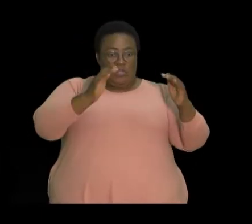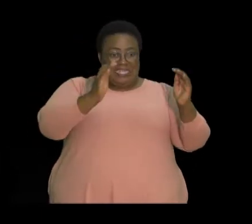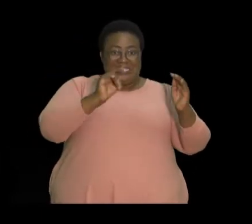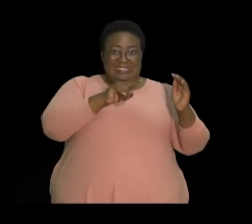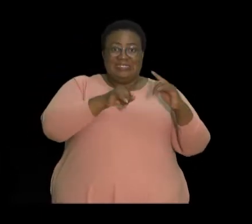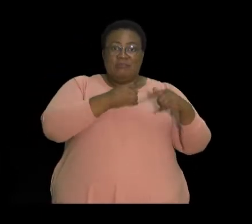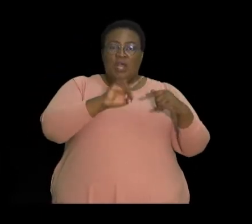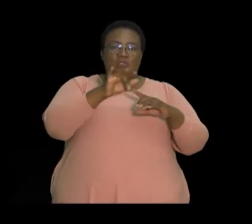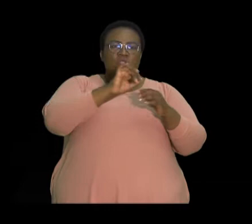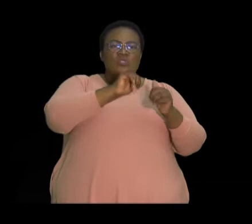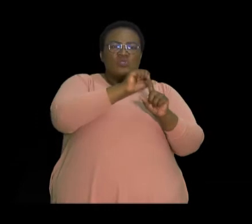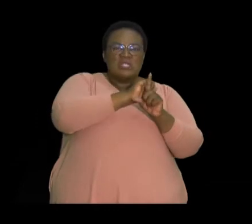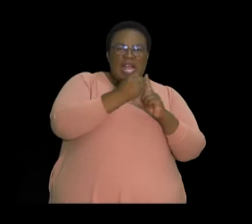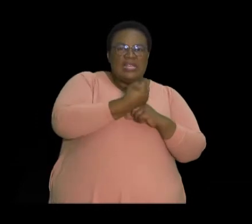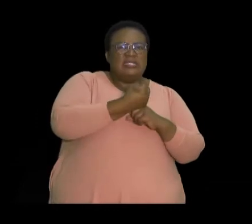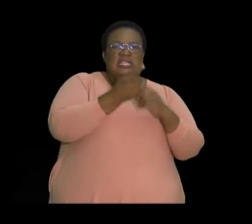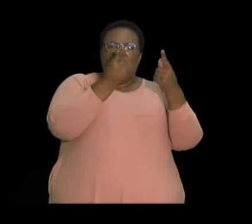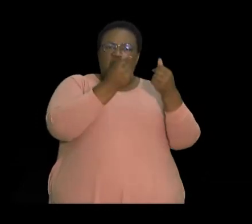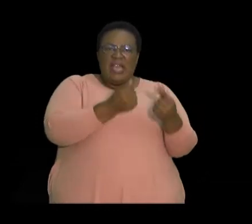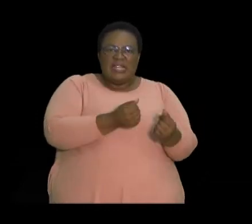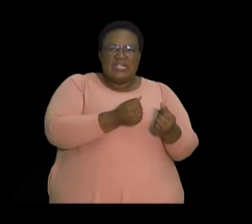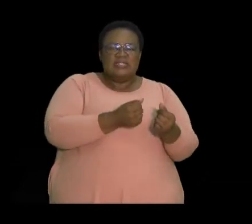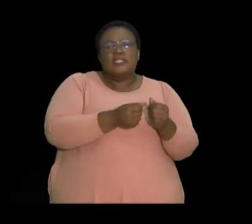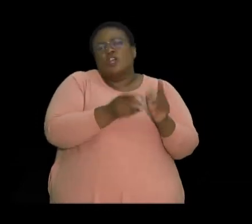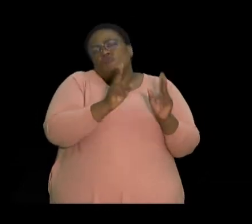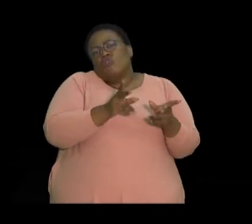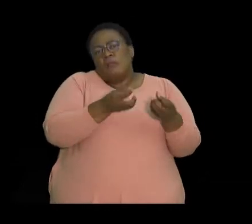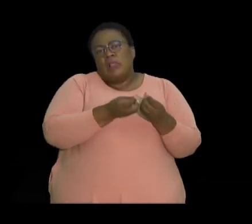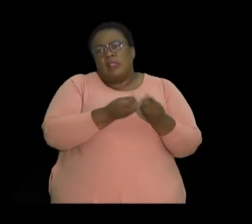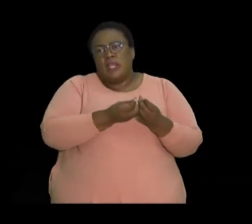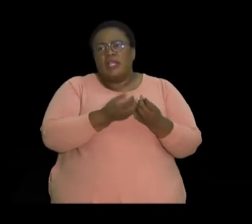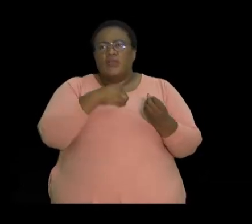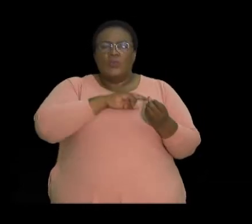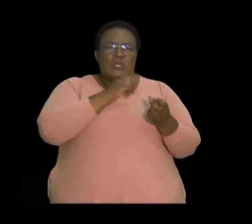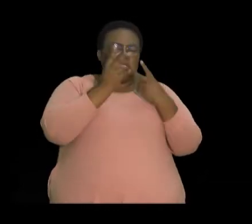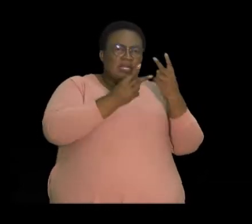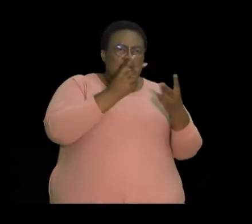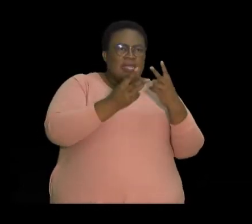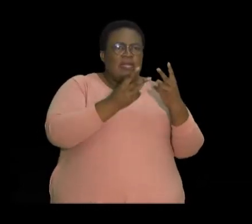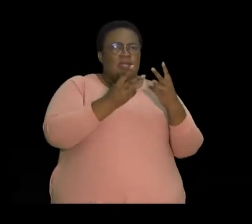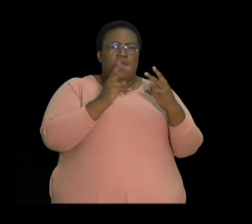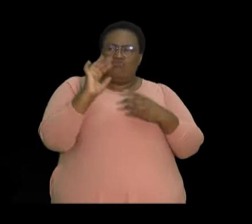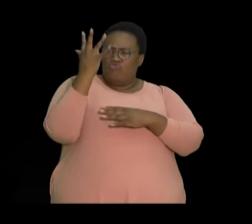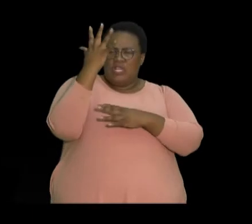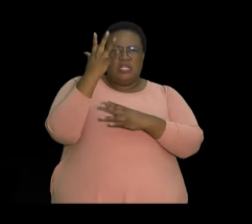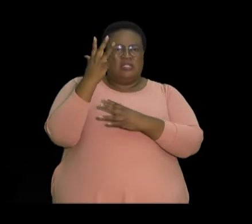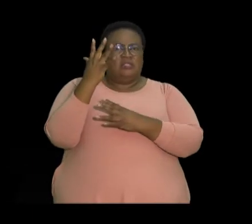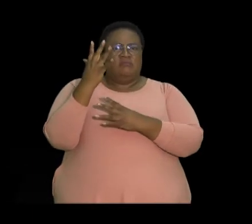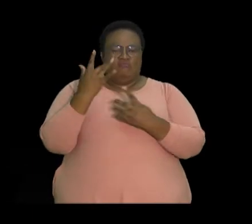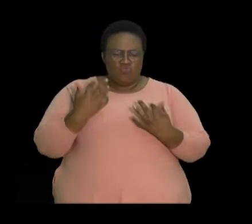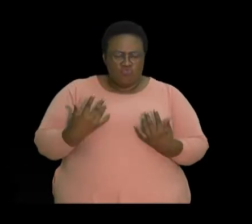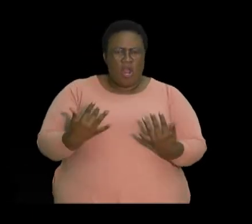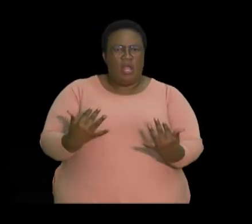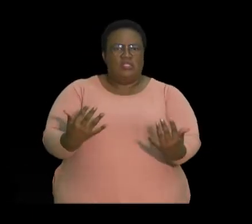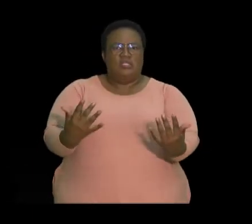with finance. Society, it's the normal things that we are seeing. Our trees are growing, grass is